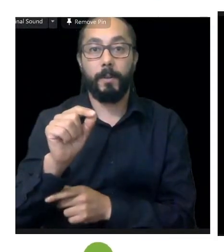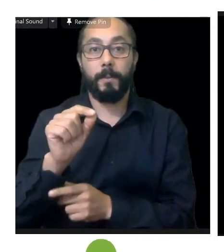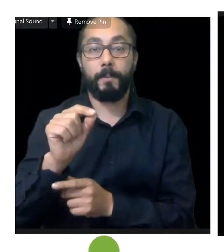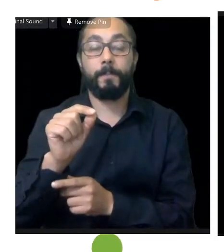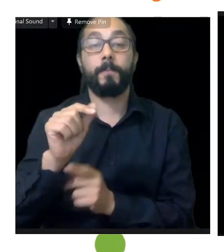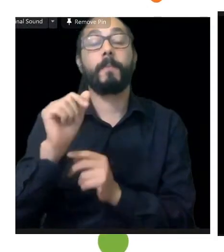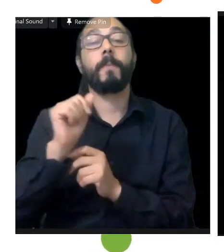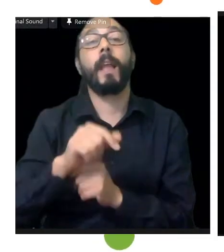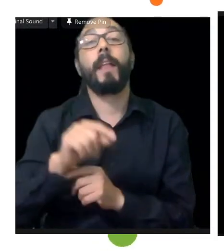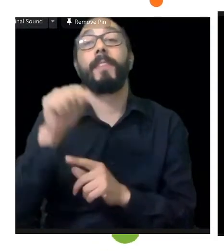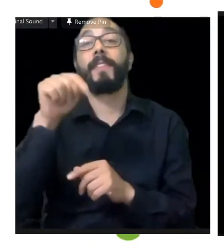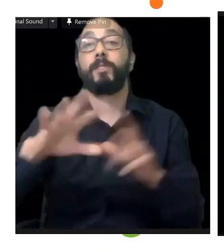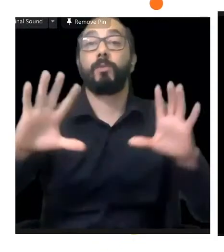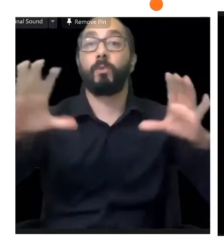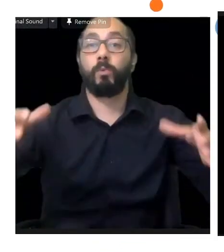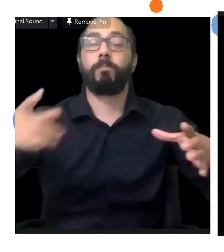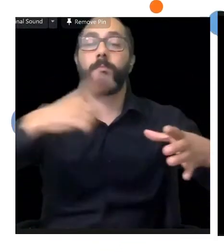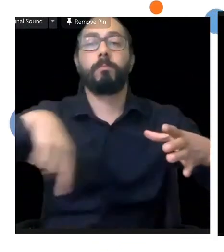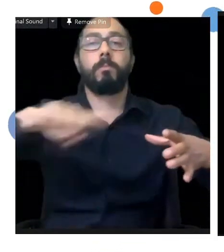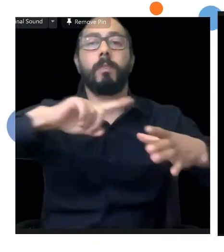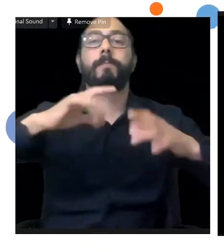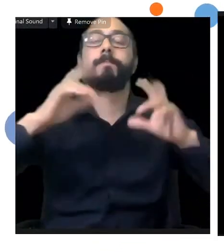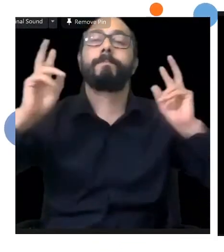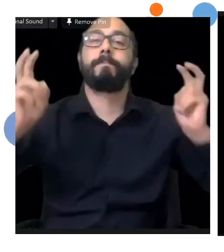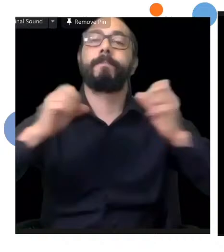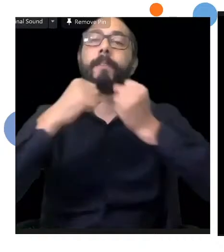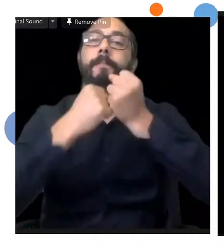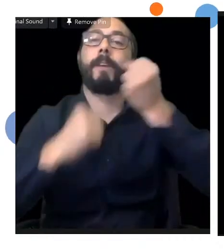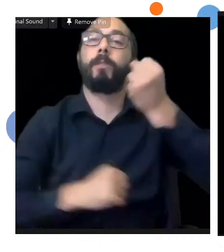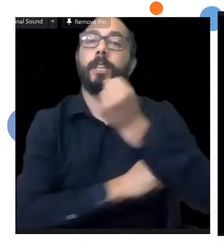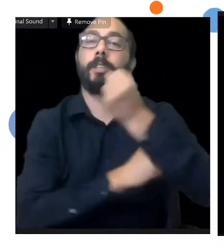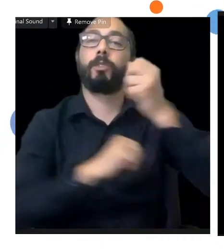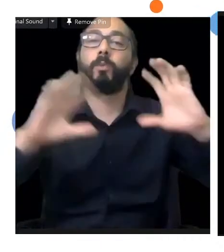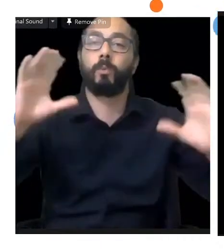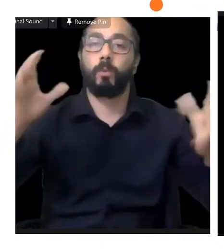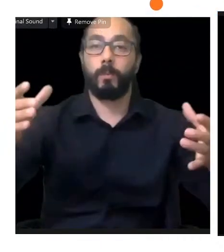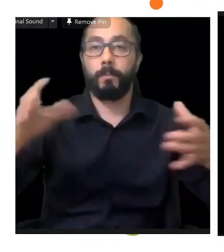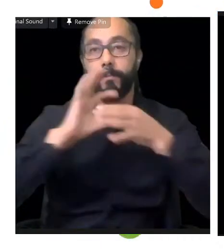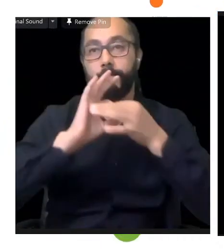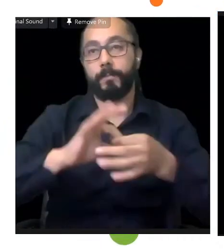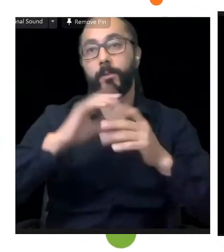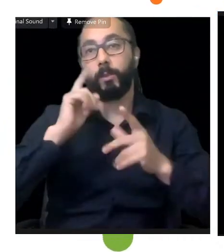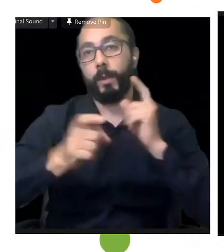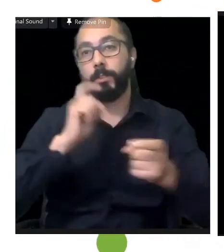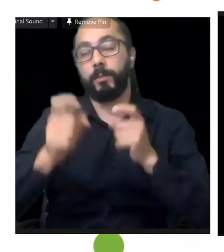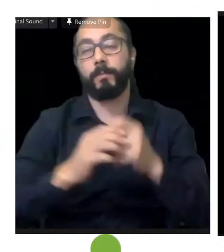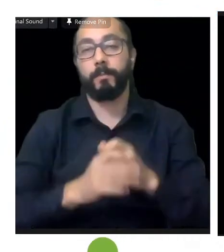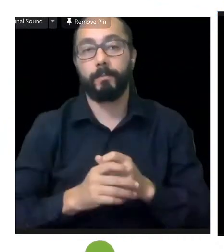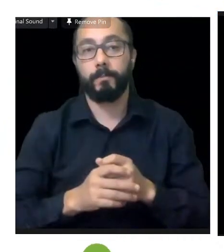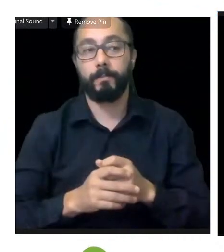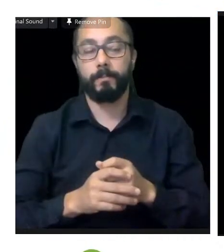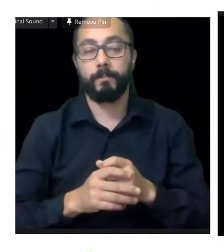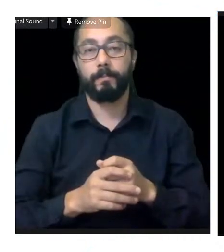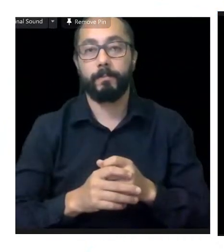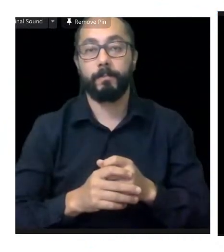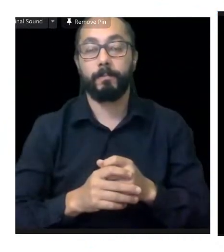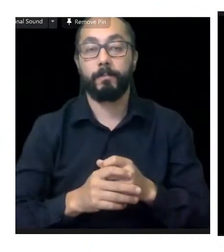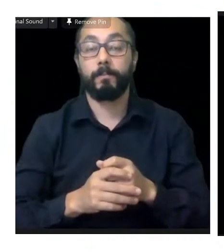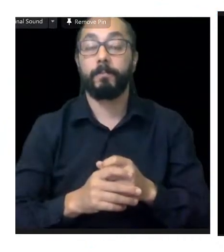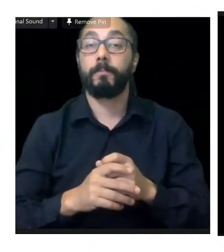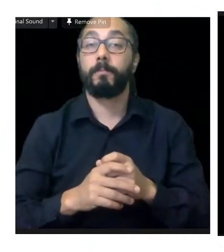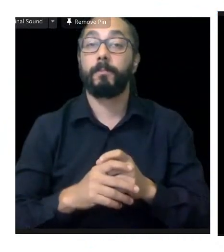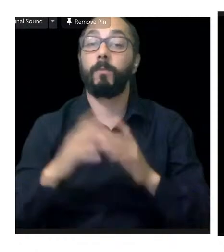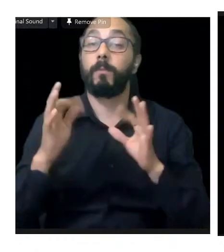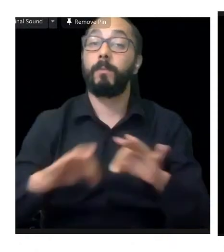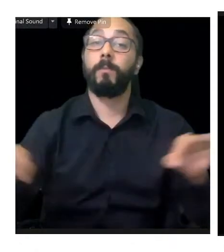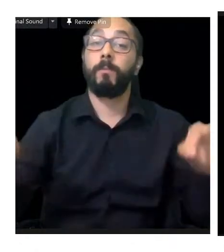kind of what I'll say a foundational group when it comes to donations. So the key takeaway on the donation front is there